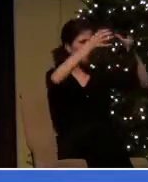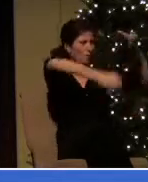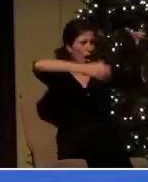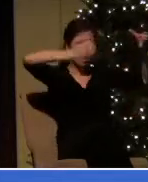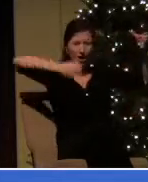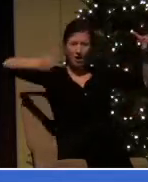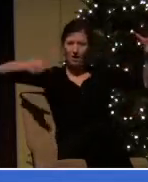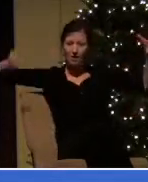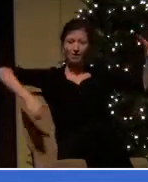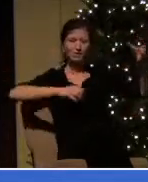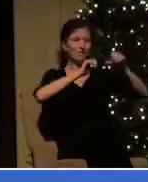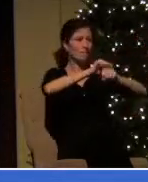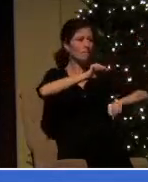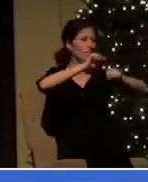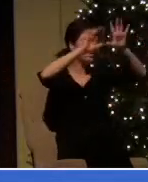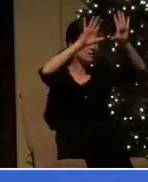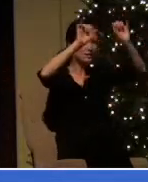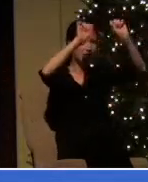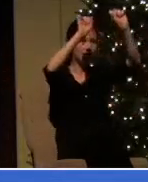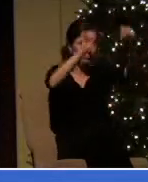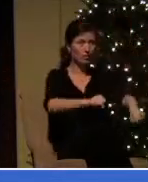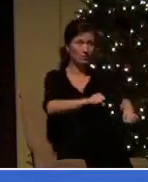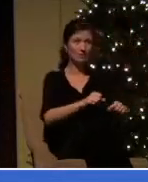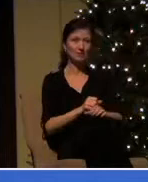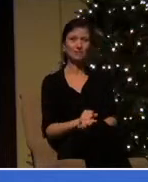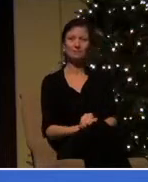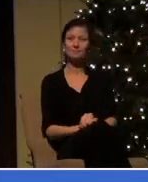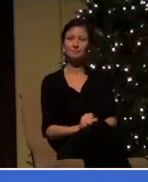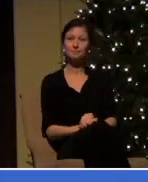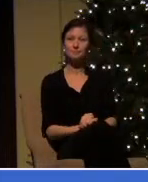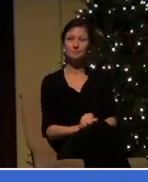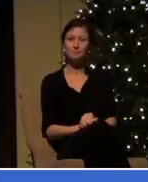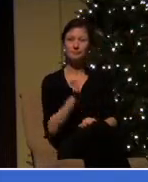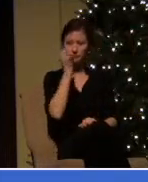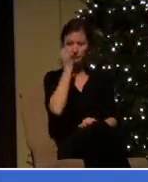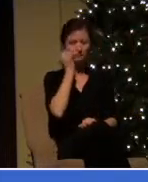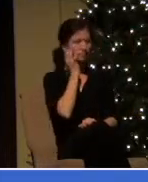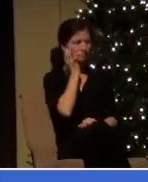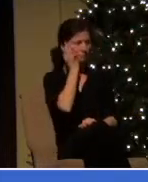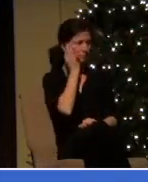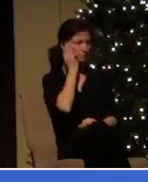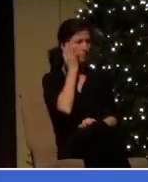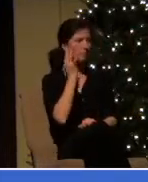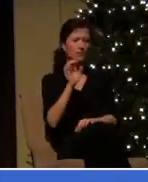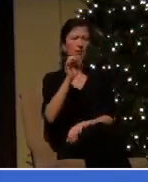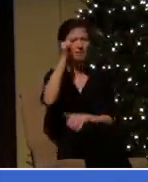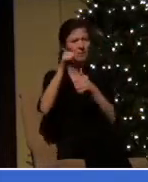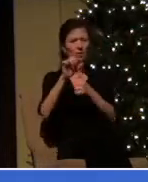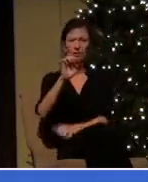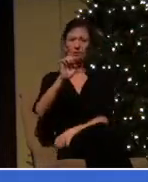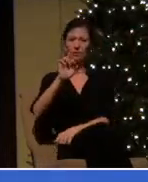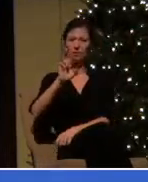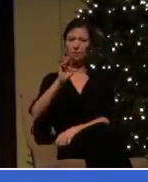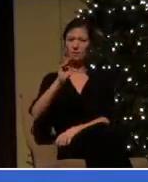story that is introduced with a little quote from Irma Bombeck. Any of you